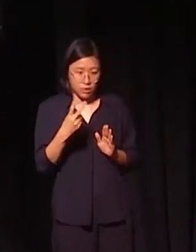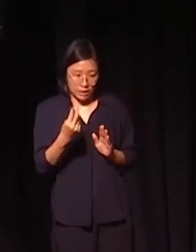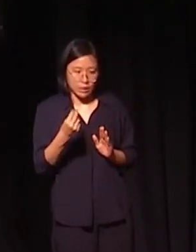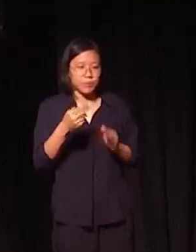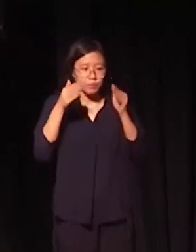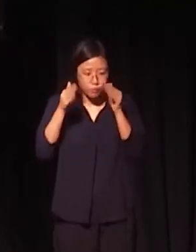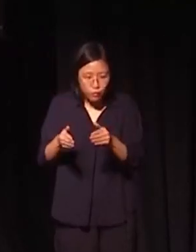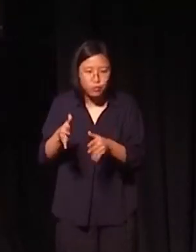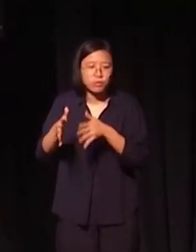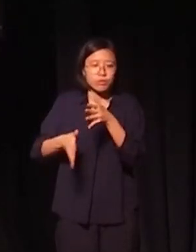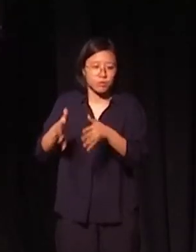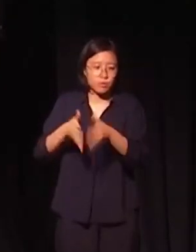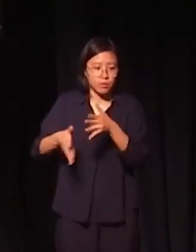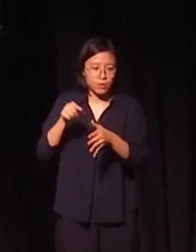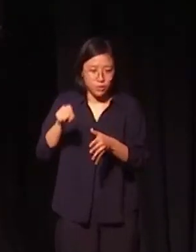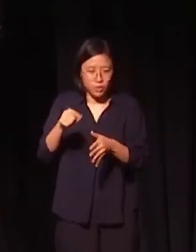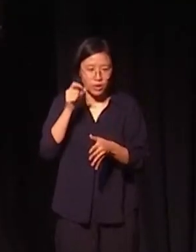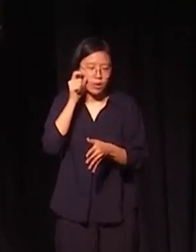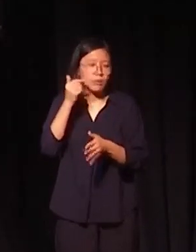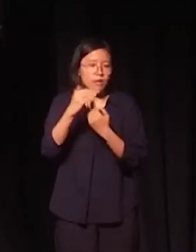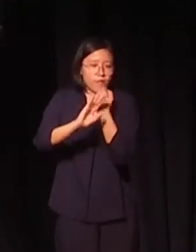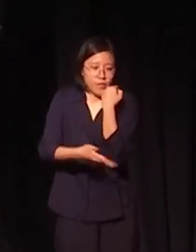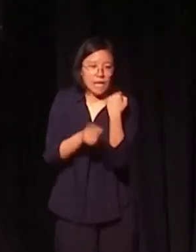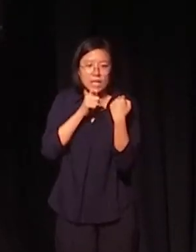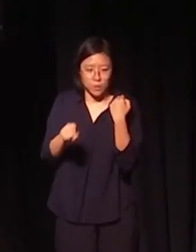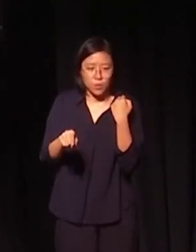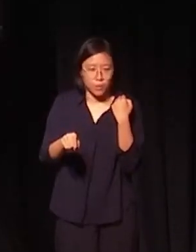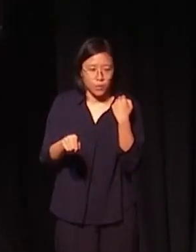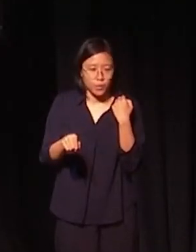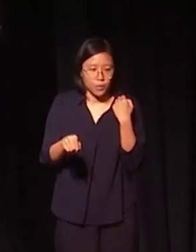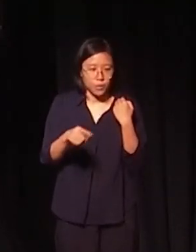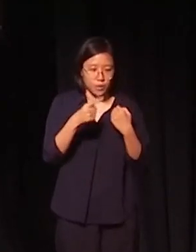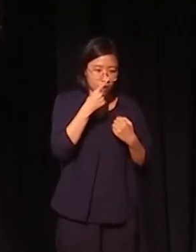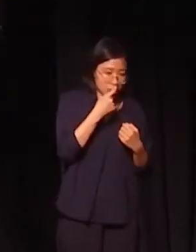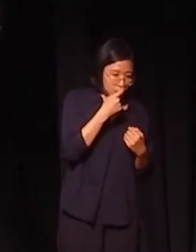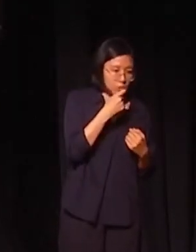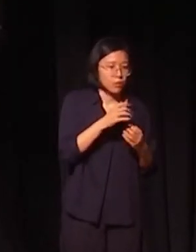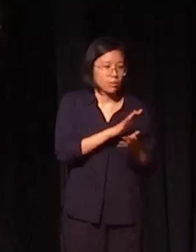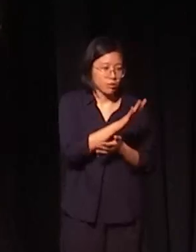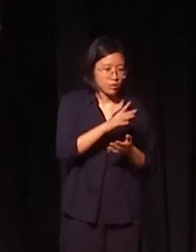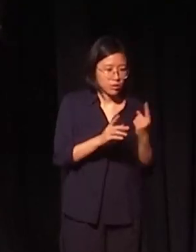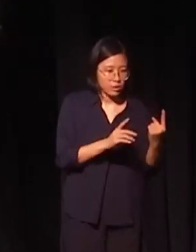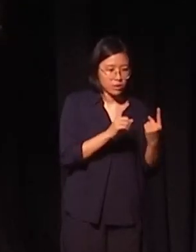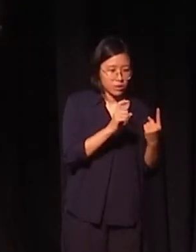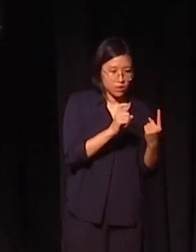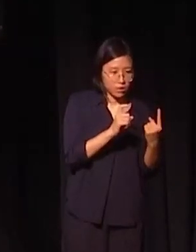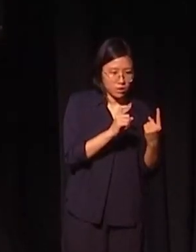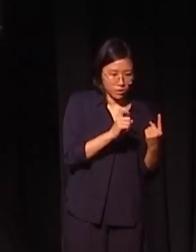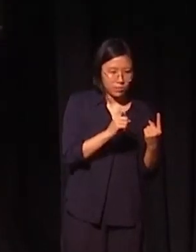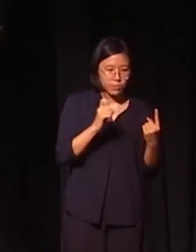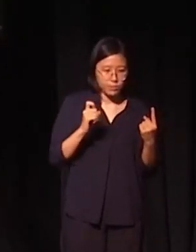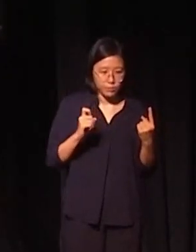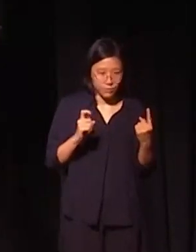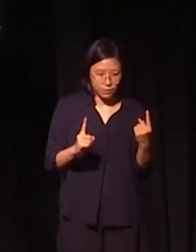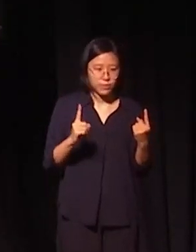in the UK, we have 2. We have the British Sign Language Scotland Act from 2015, and actually just a couple of years ago now we have